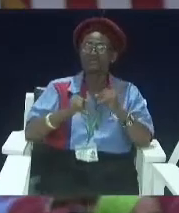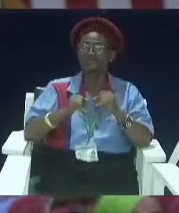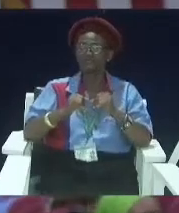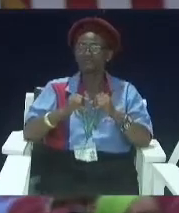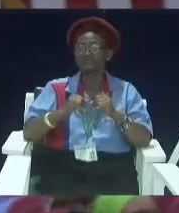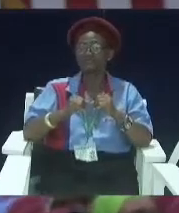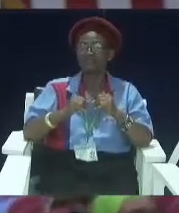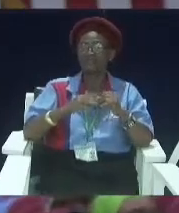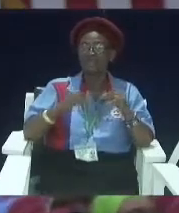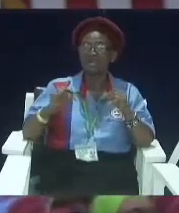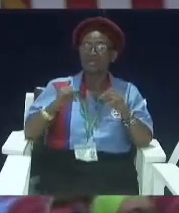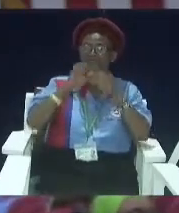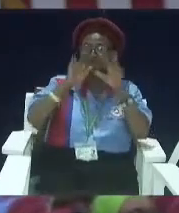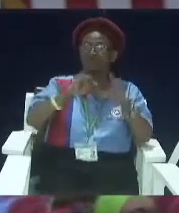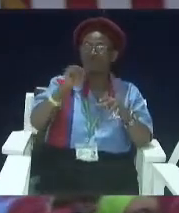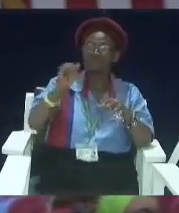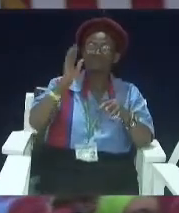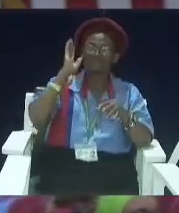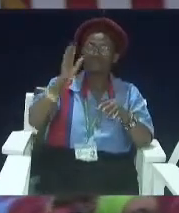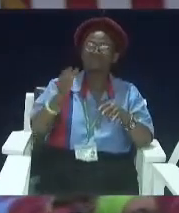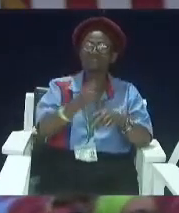and blessing will take its place.